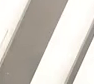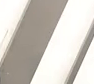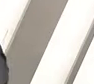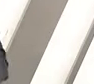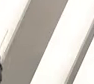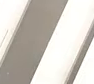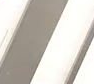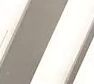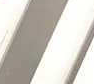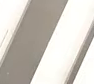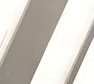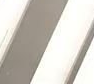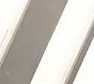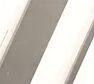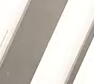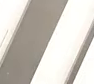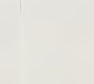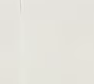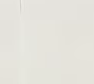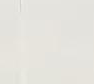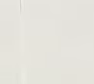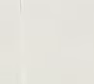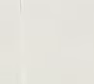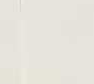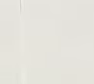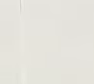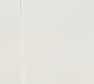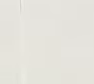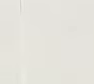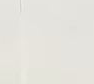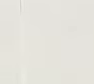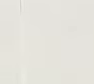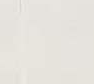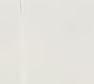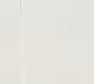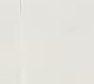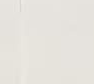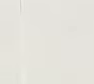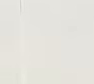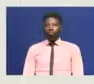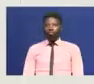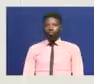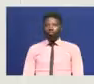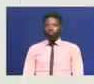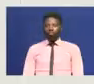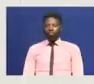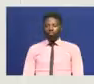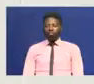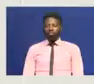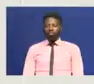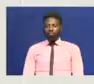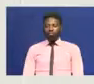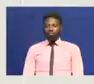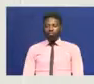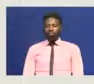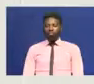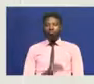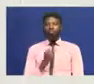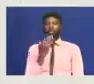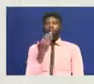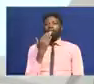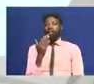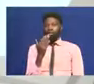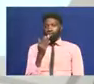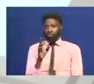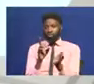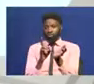the universal health coverage and what SHA is doing to enhance UHC here in Kenya. Thank you very much indeed, Dr. Ali,